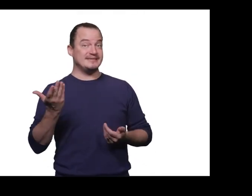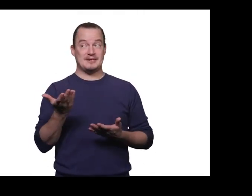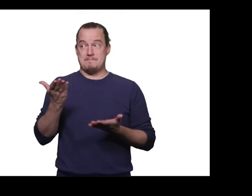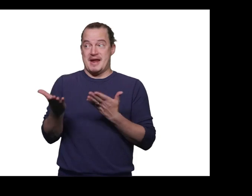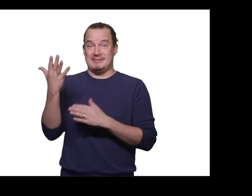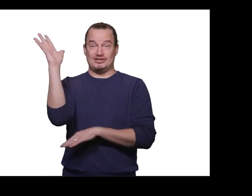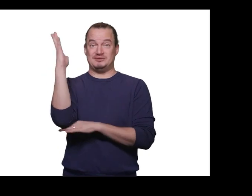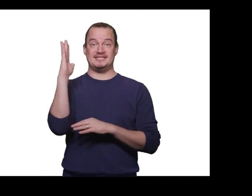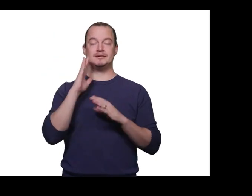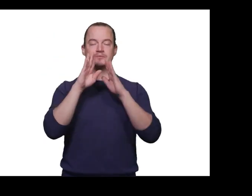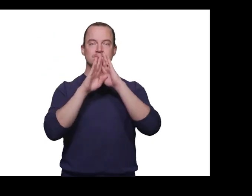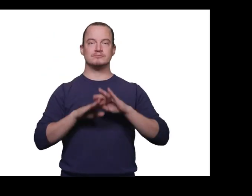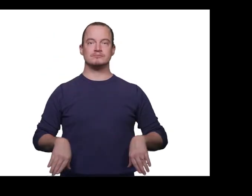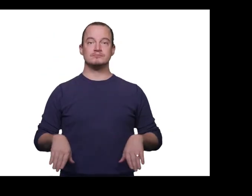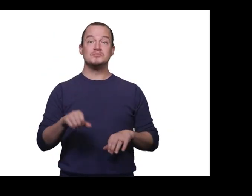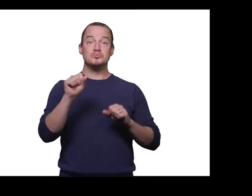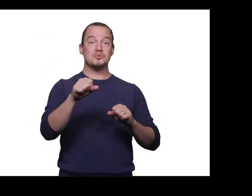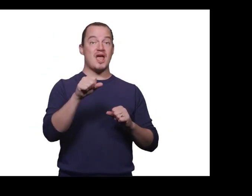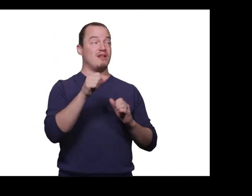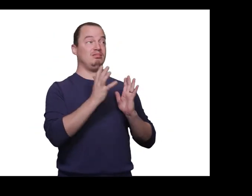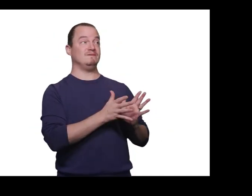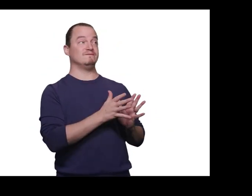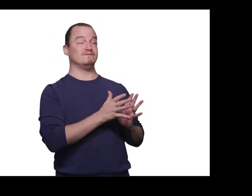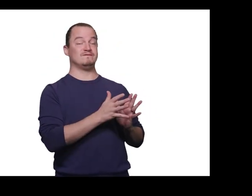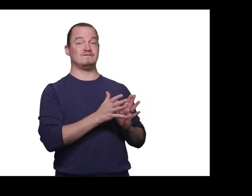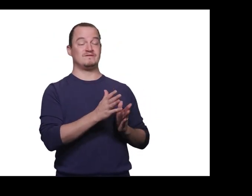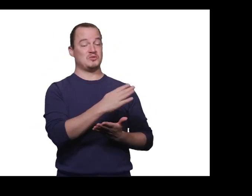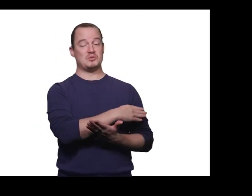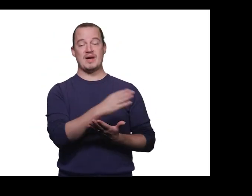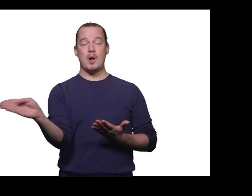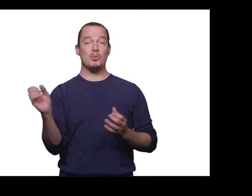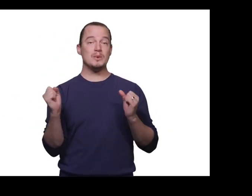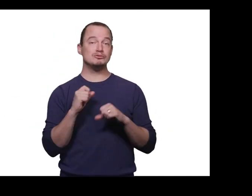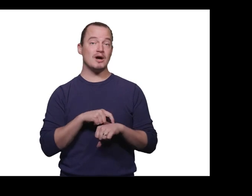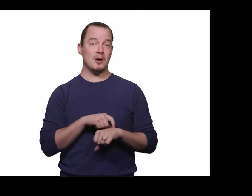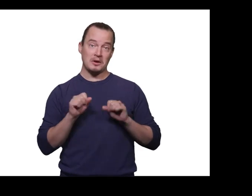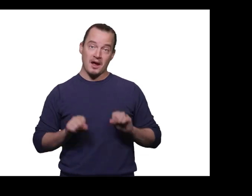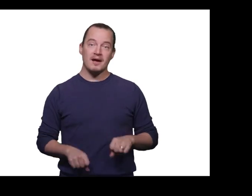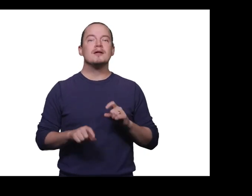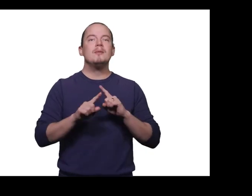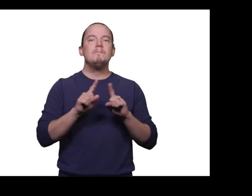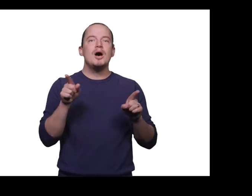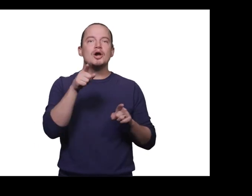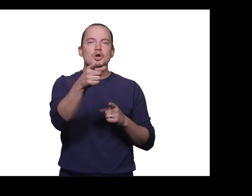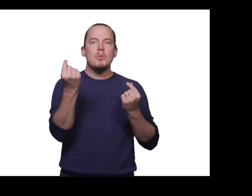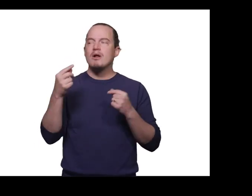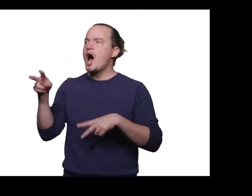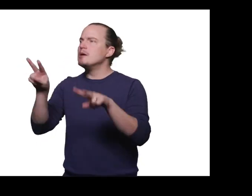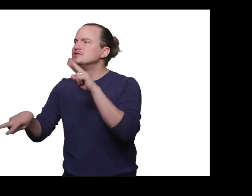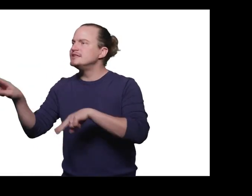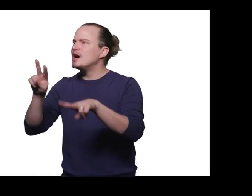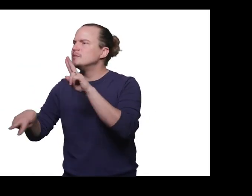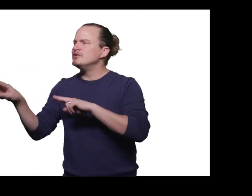is dormant and you can leave it still throughout the winter. But a way of making observations come to